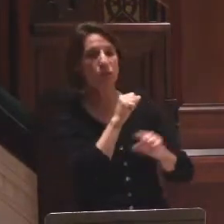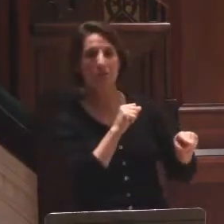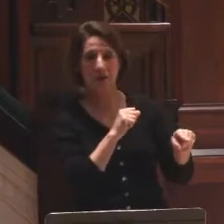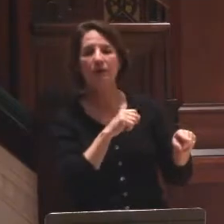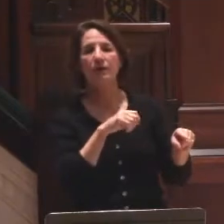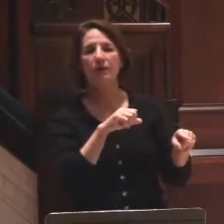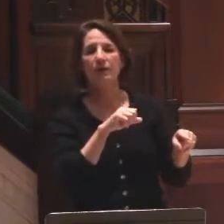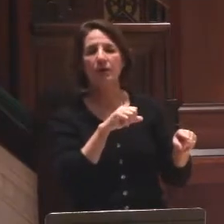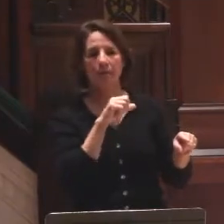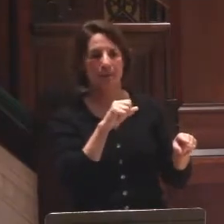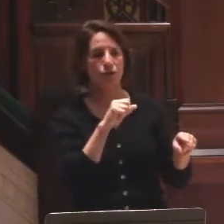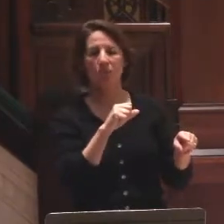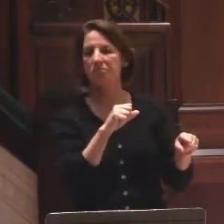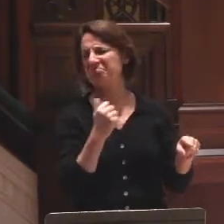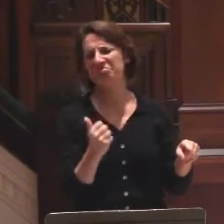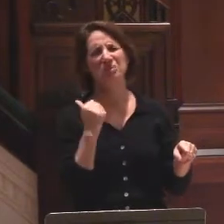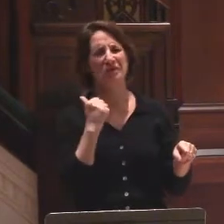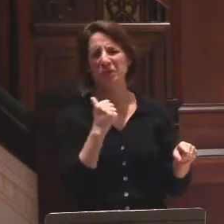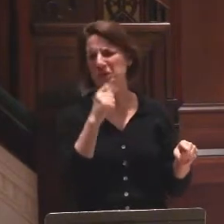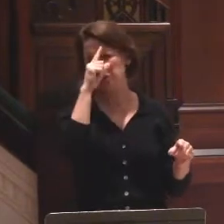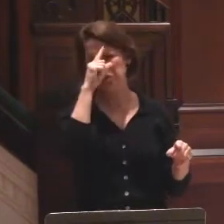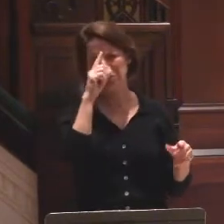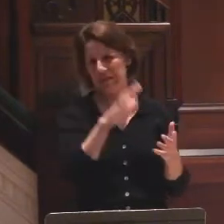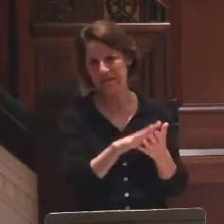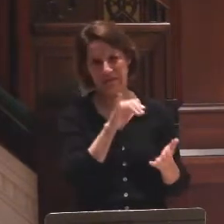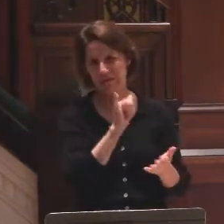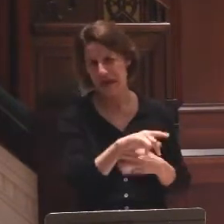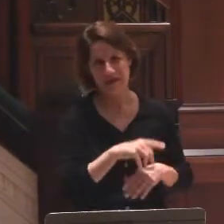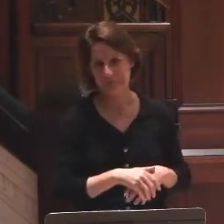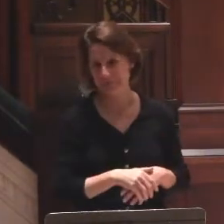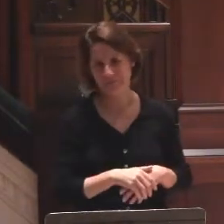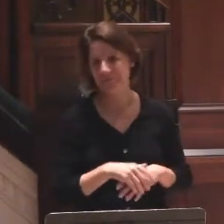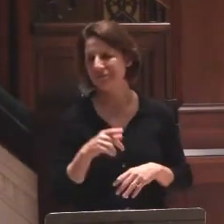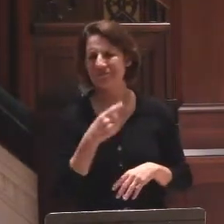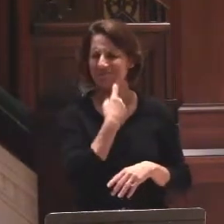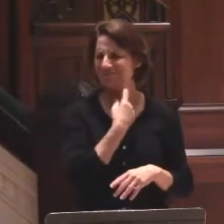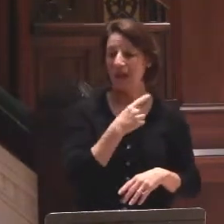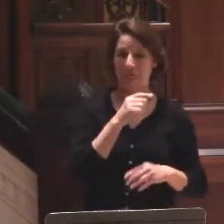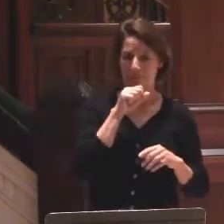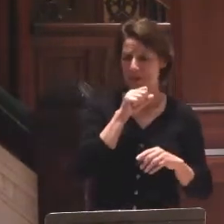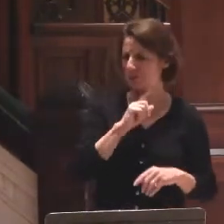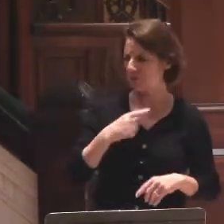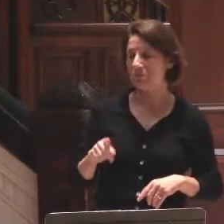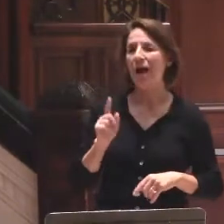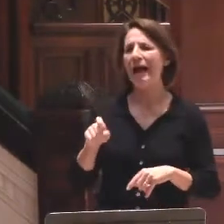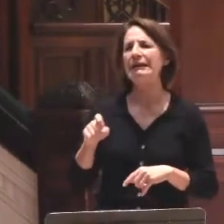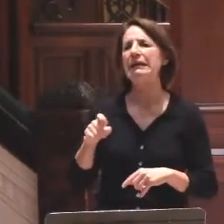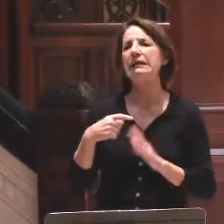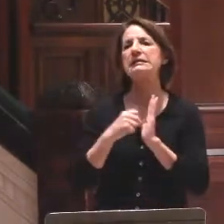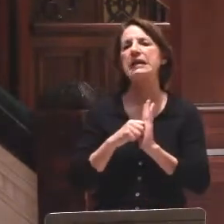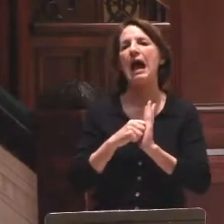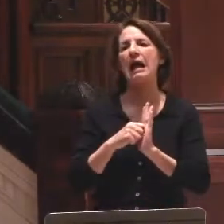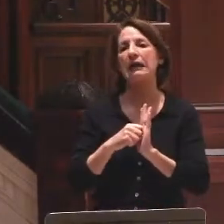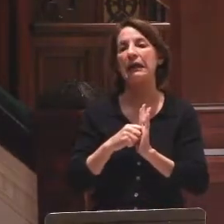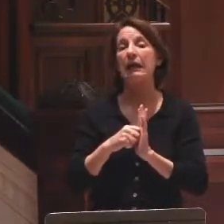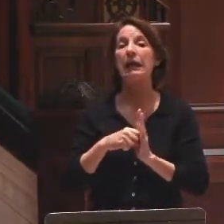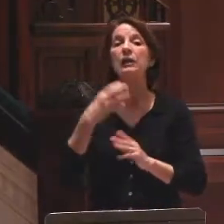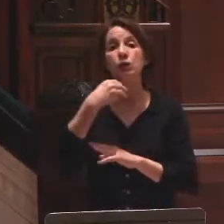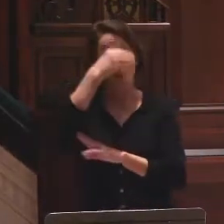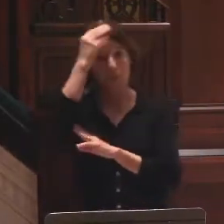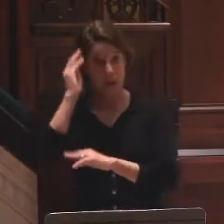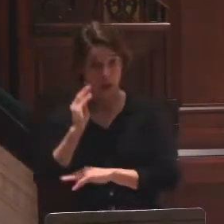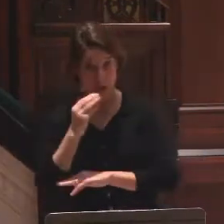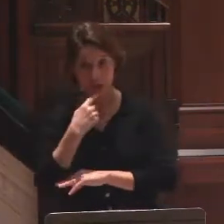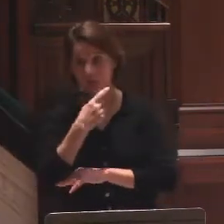bishop refused to believe this peasant. He told Juan Diego that he needed a sign. So Mary told him to pick